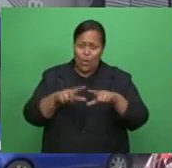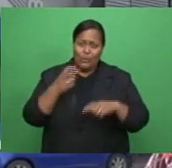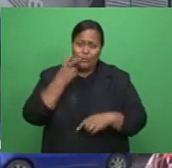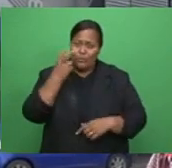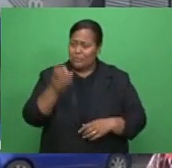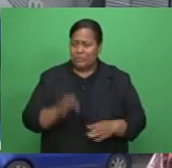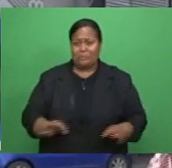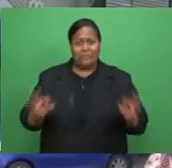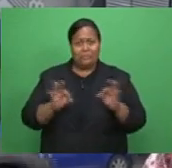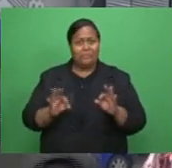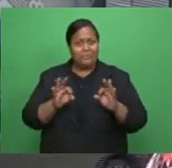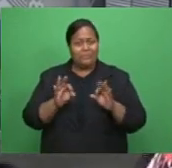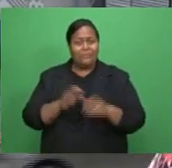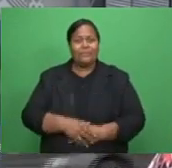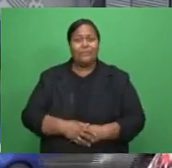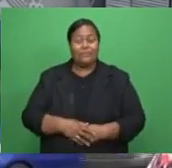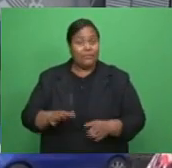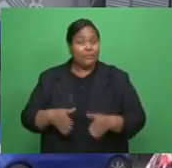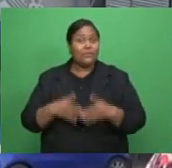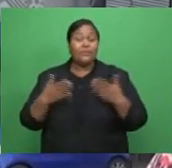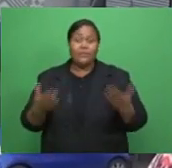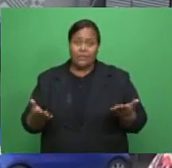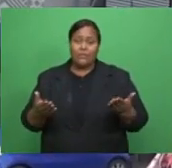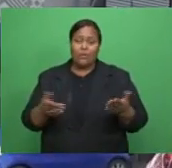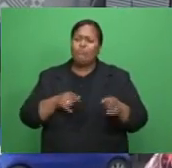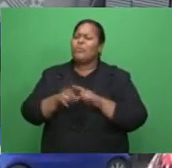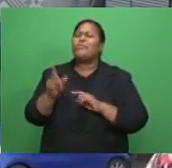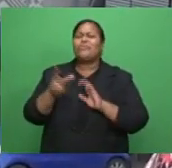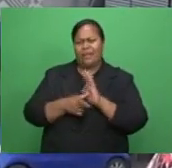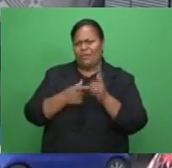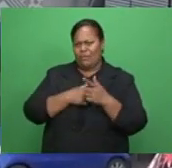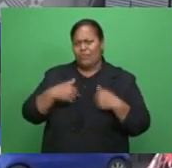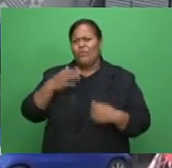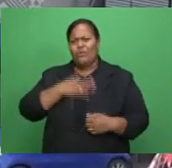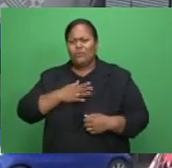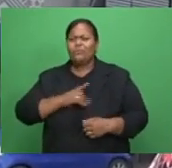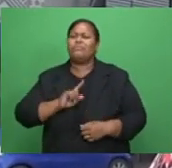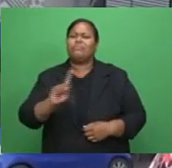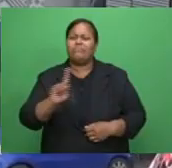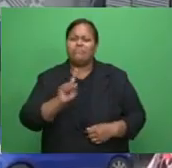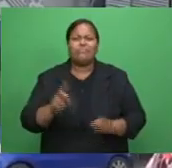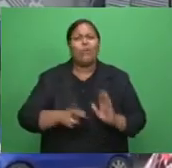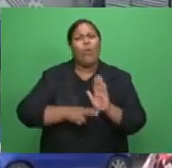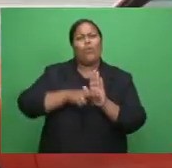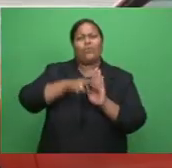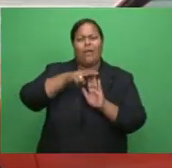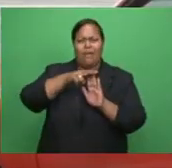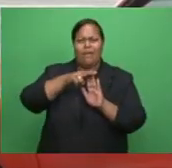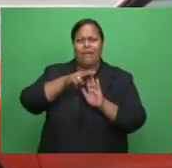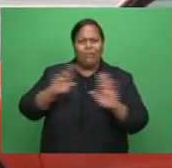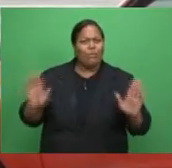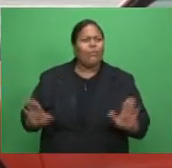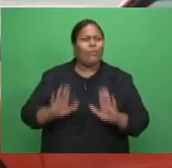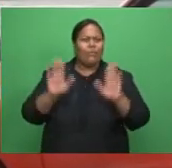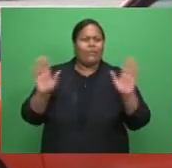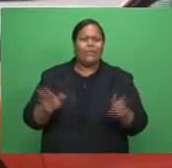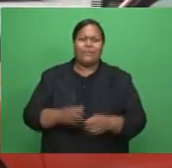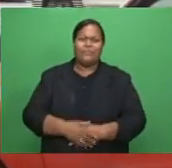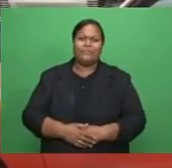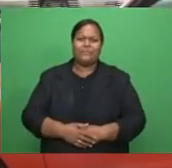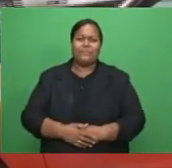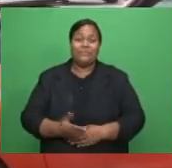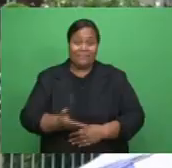of the time we would like to go into such places to spend a holiday. I think it's a good